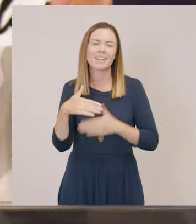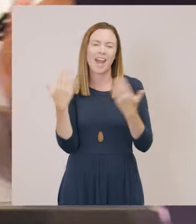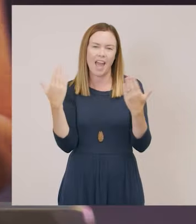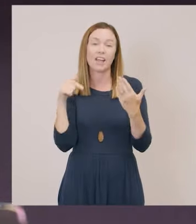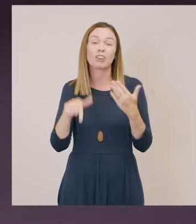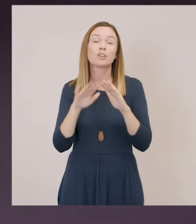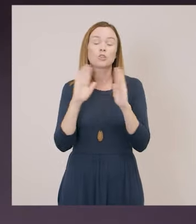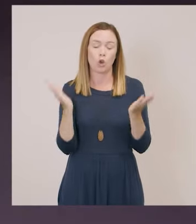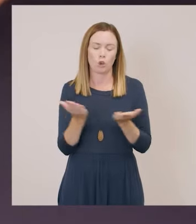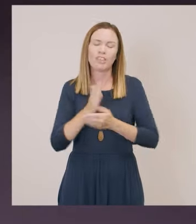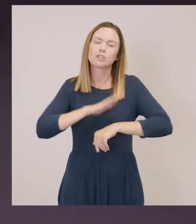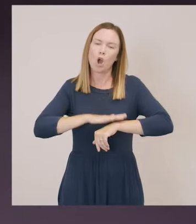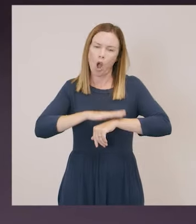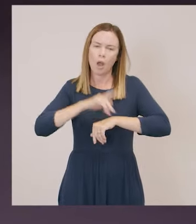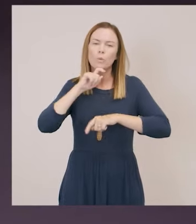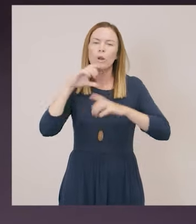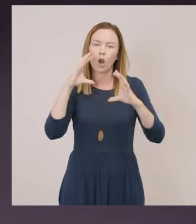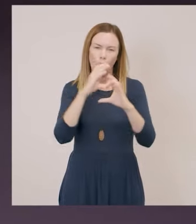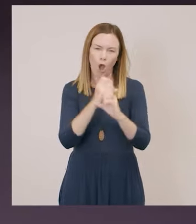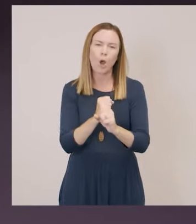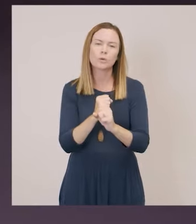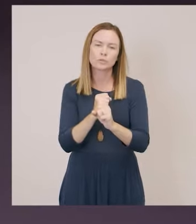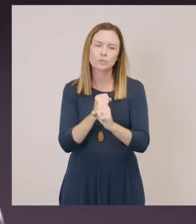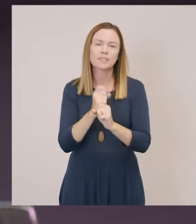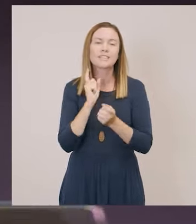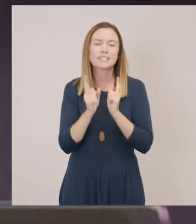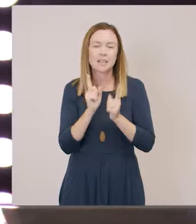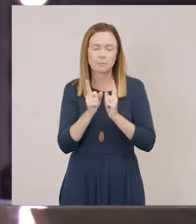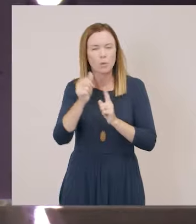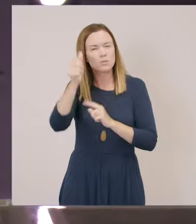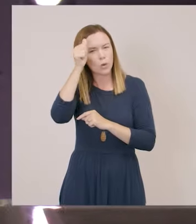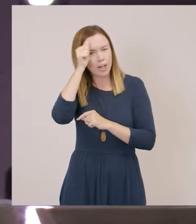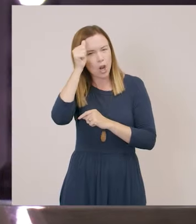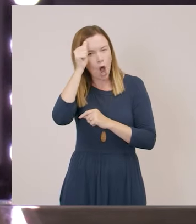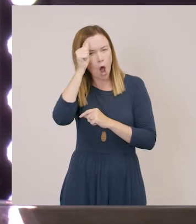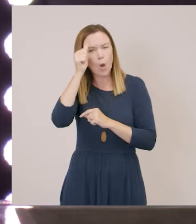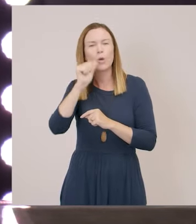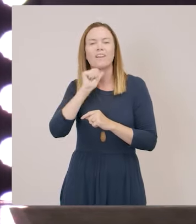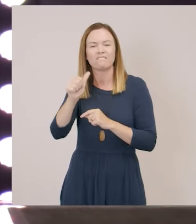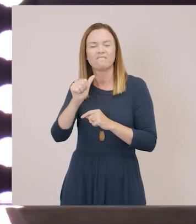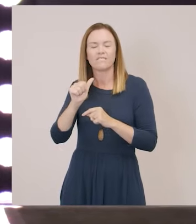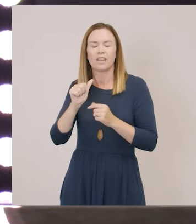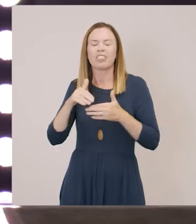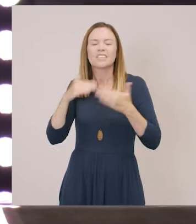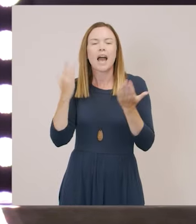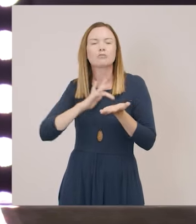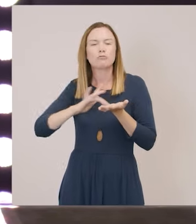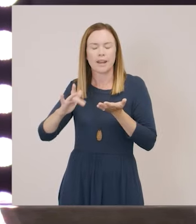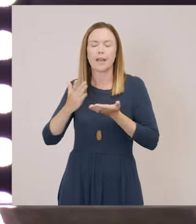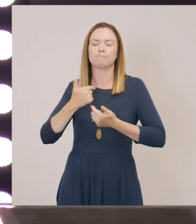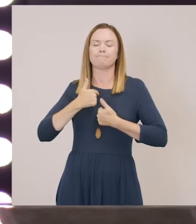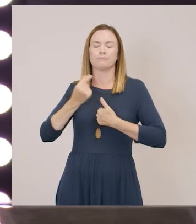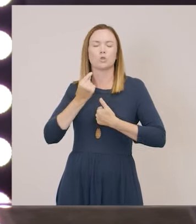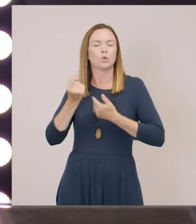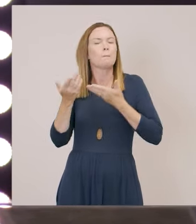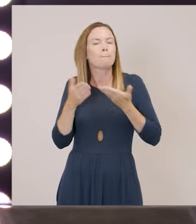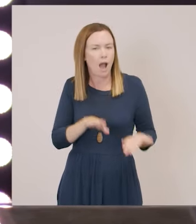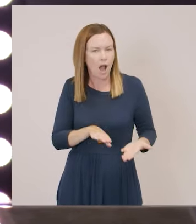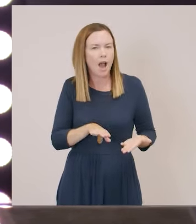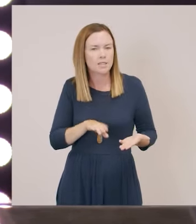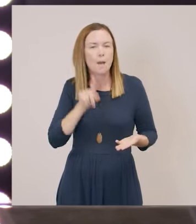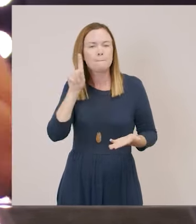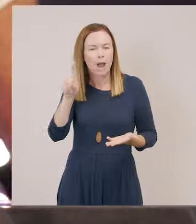draw to a close. And sometimes we know that a little bit more ahead of time, when you know those days are running out. But we're invited to